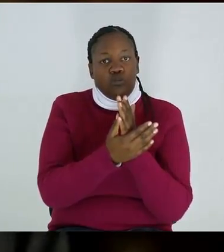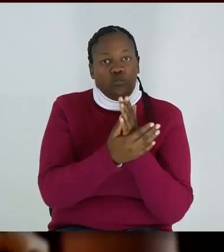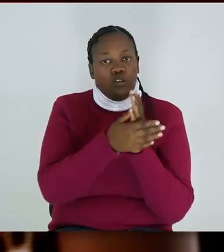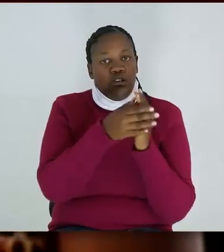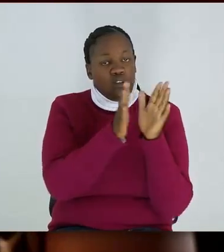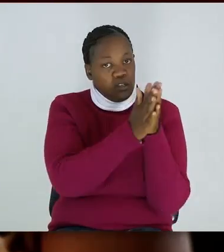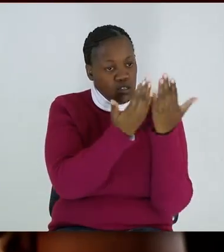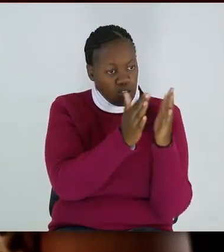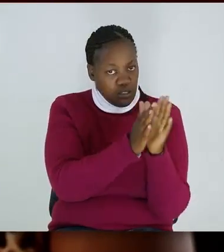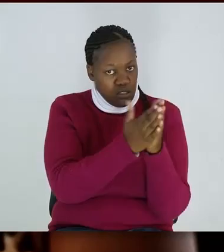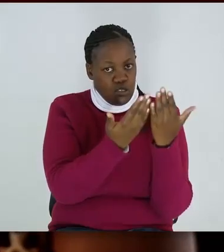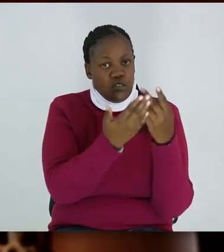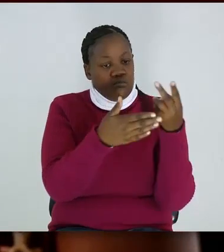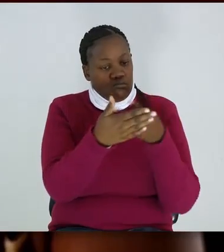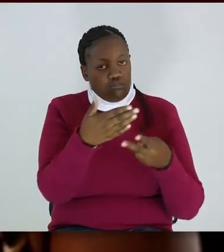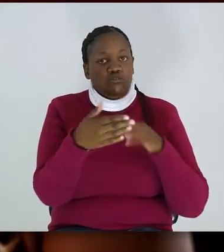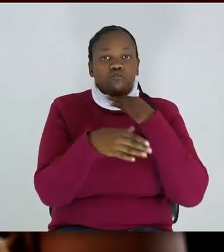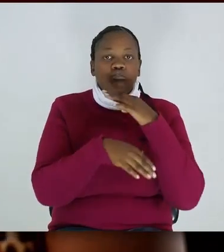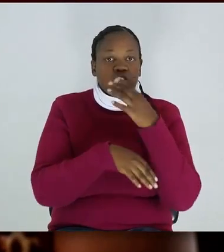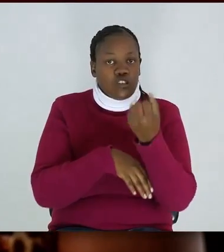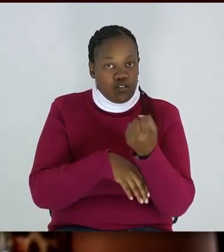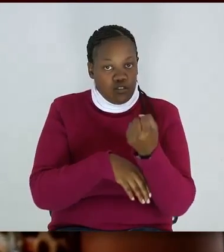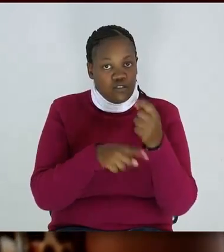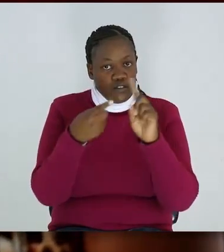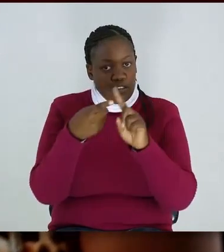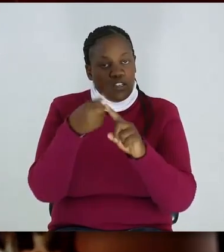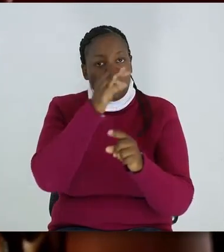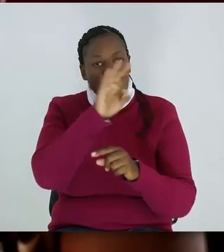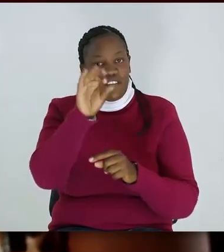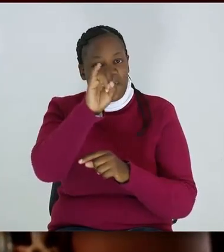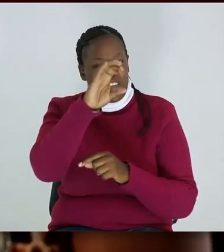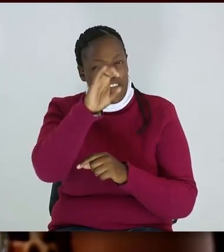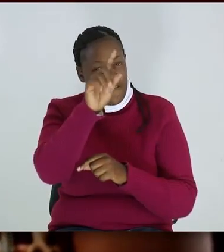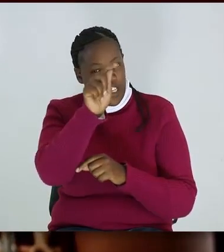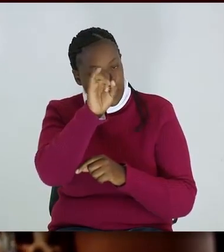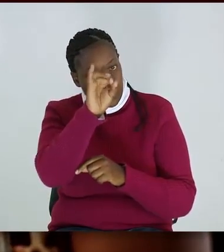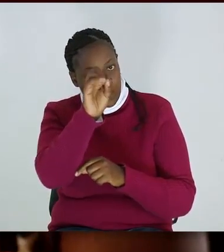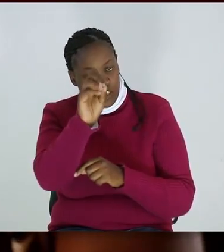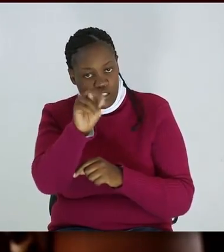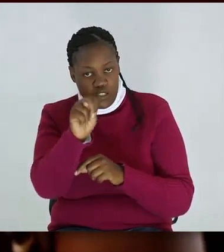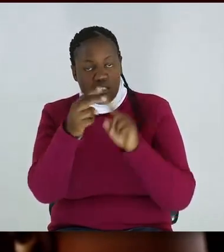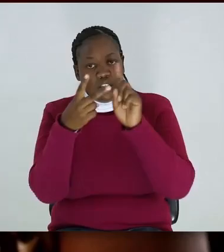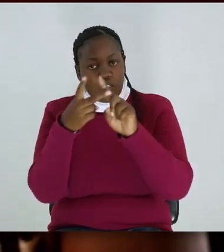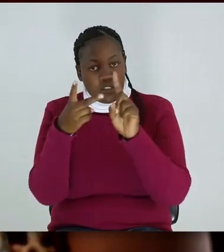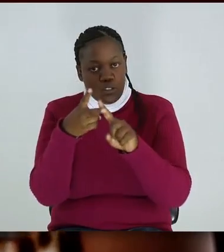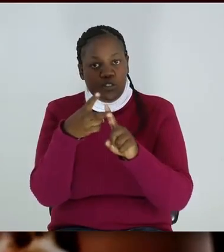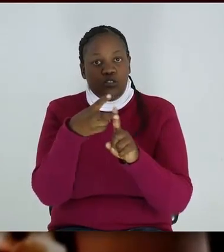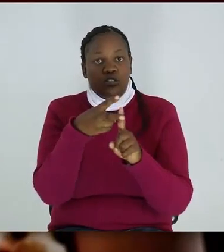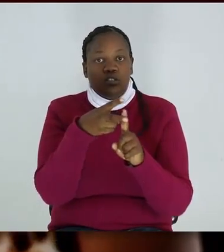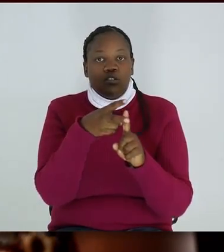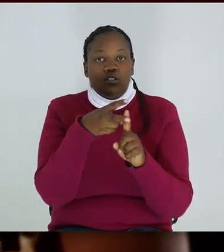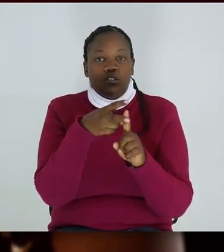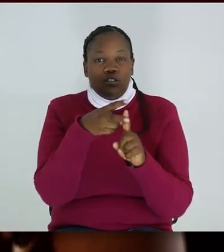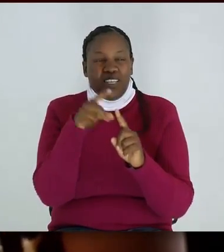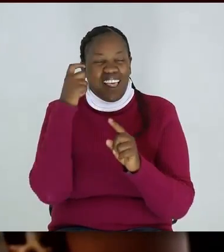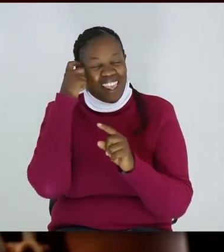books. Yes, and on that, you're right. These are the types of novels, of books and stories. We